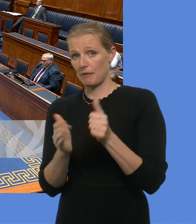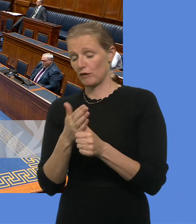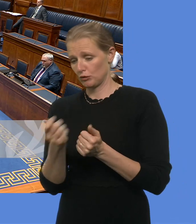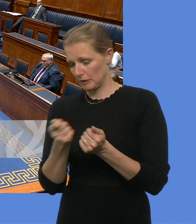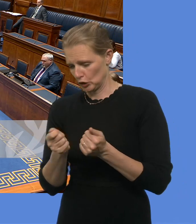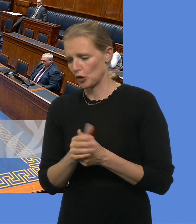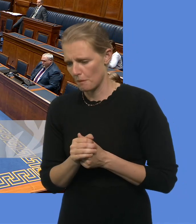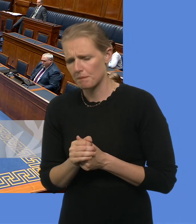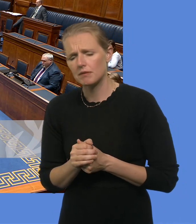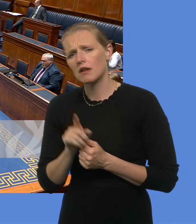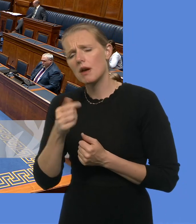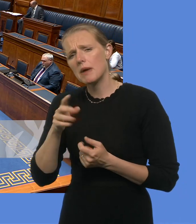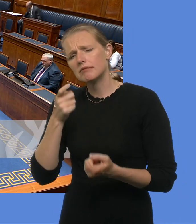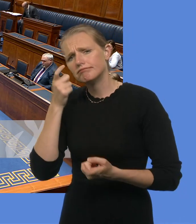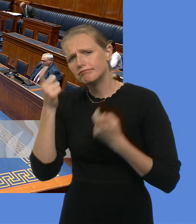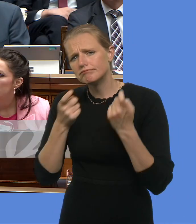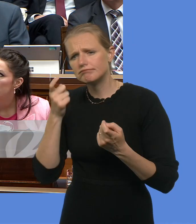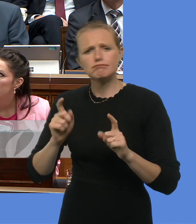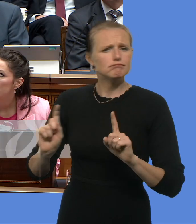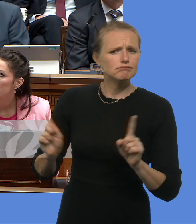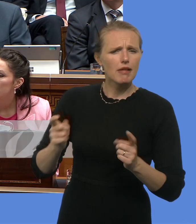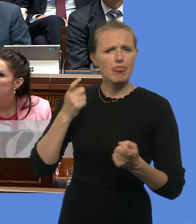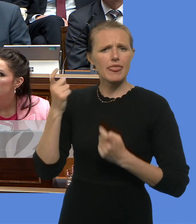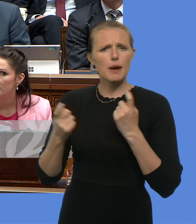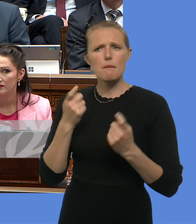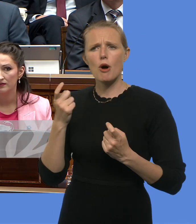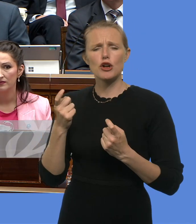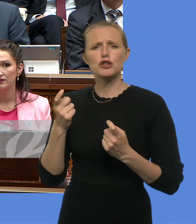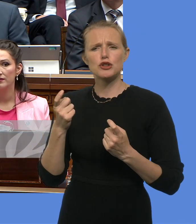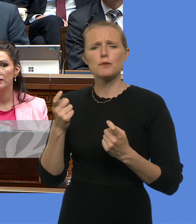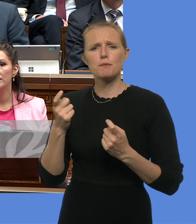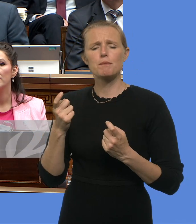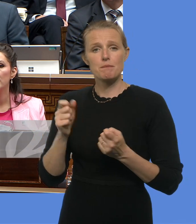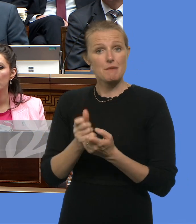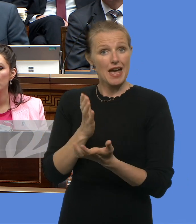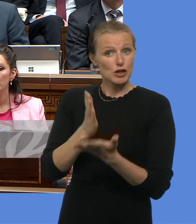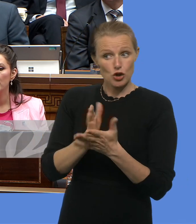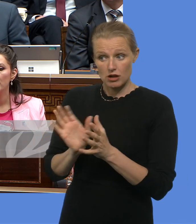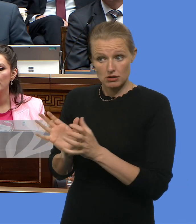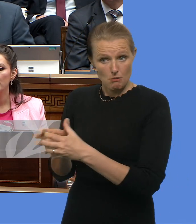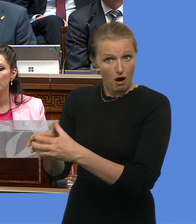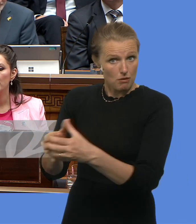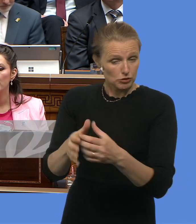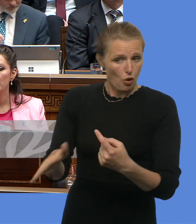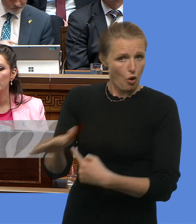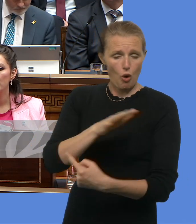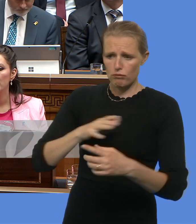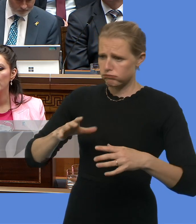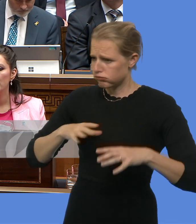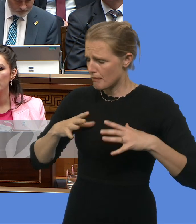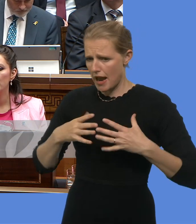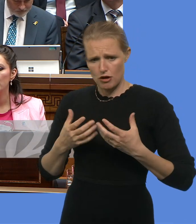Minister what consideration the Executive is giving to making sure that all departments are properly prepared and resourced to